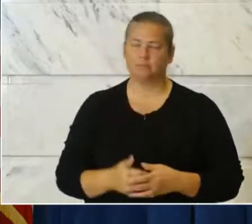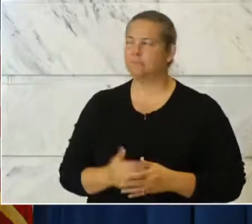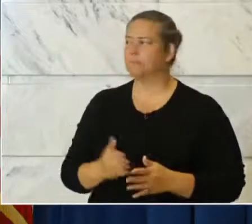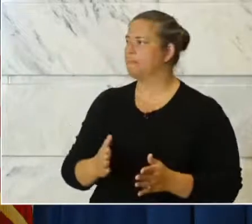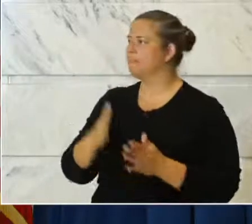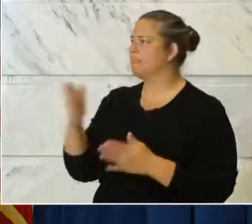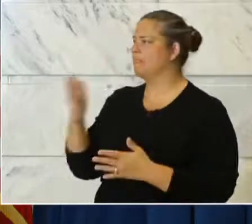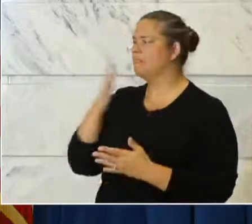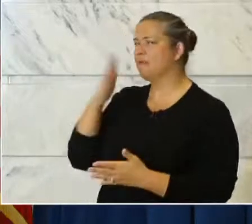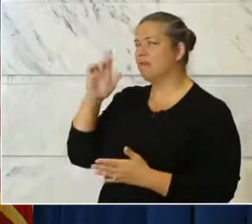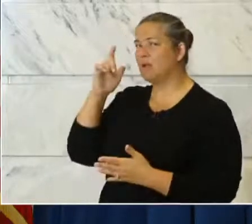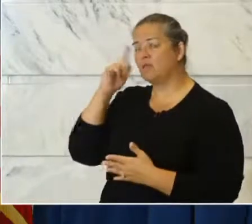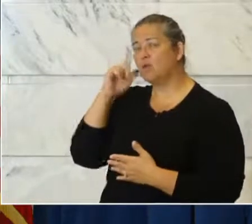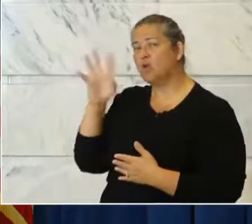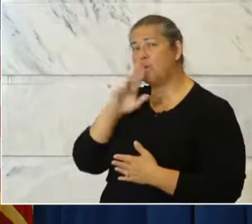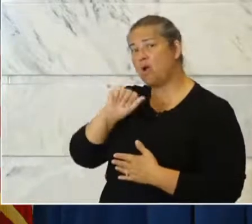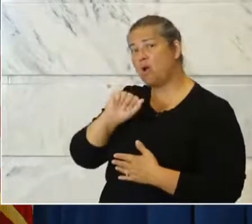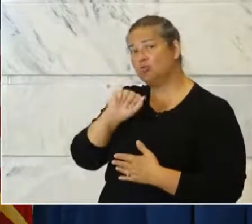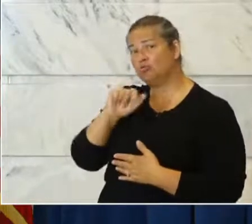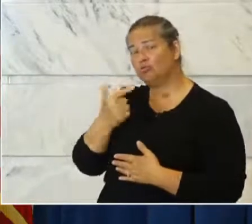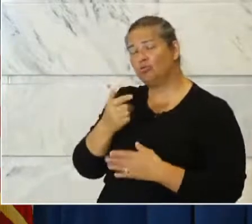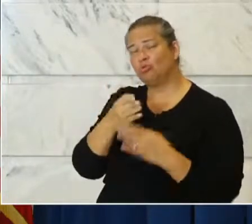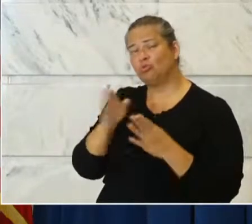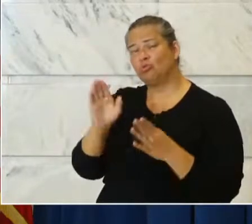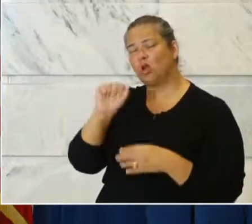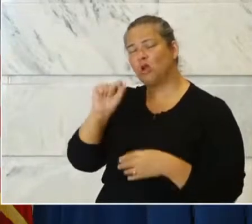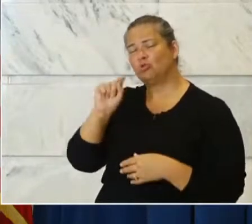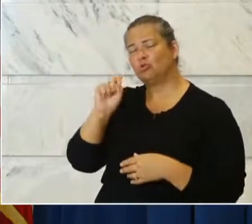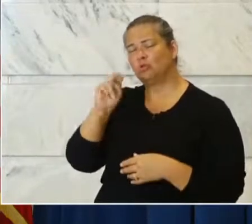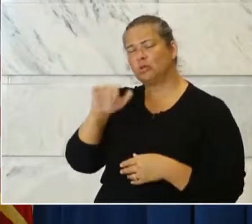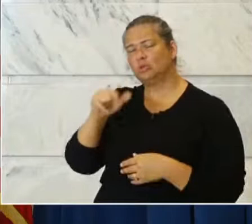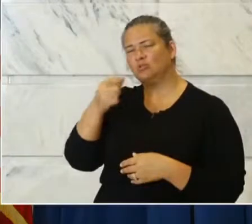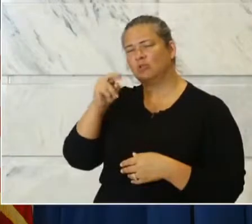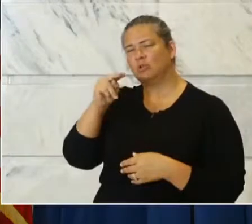There's going to be attorney general lawsuits. We have one